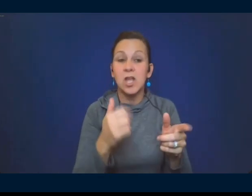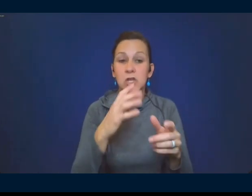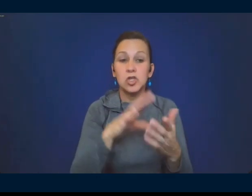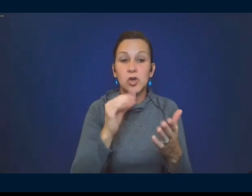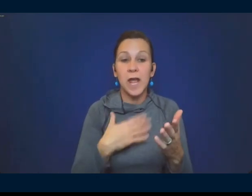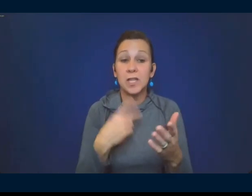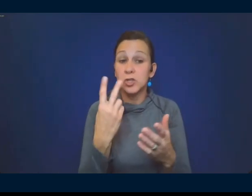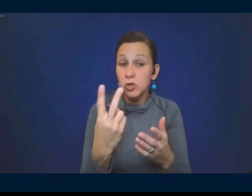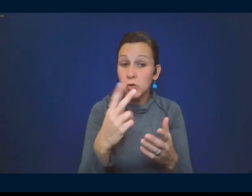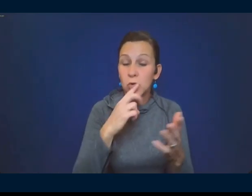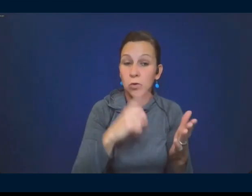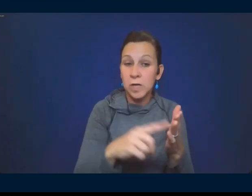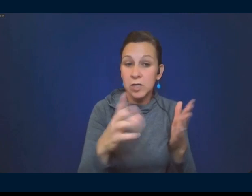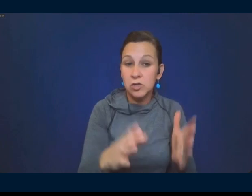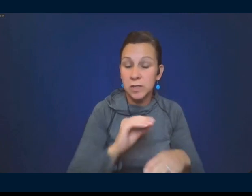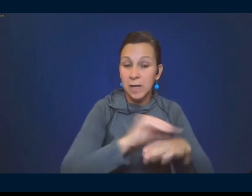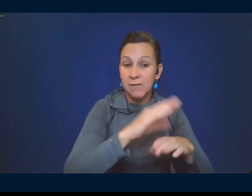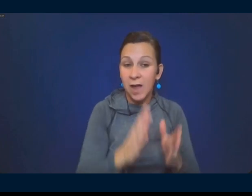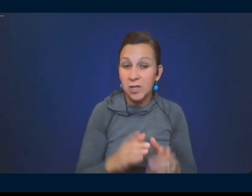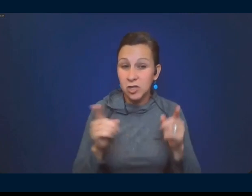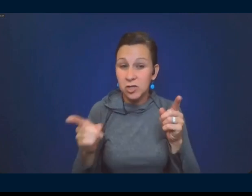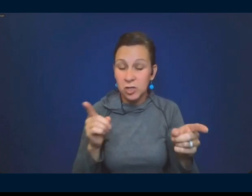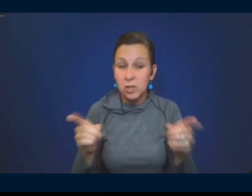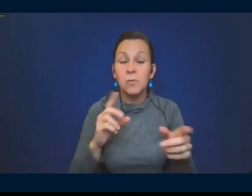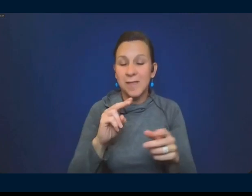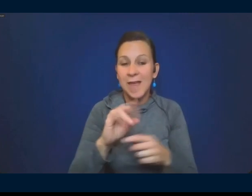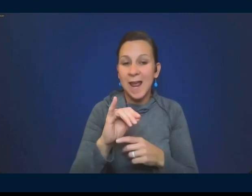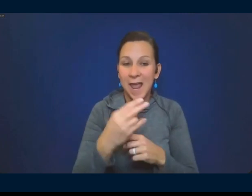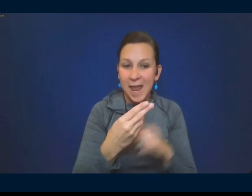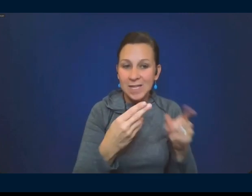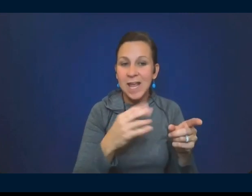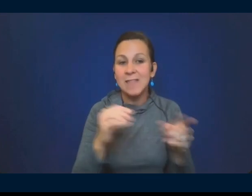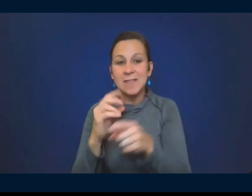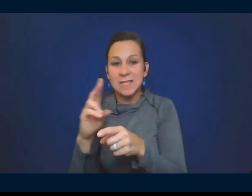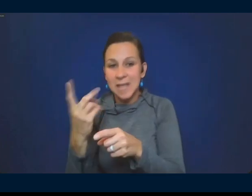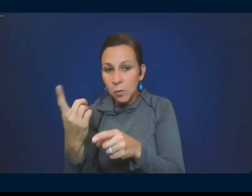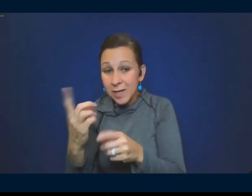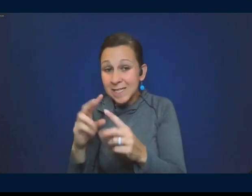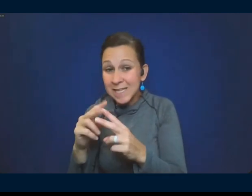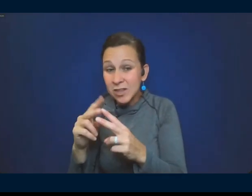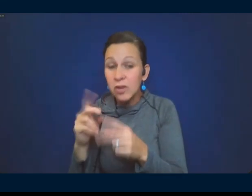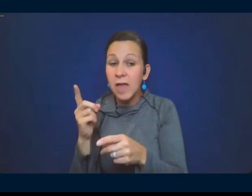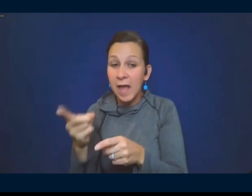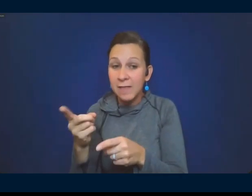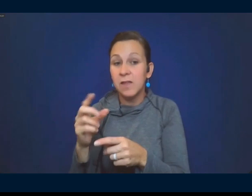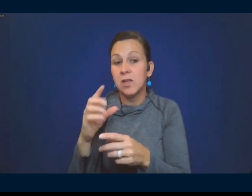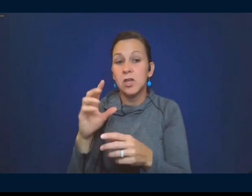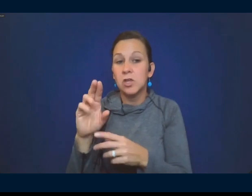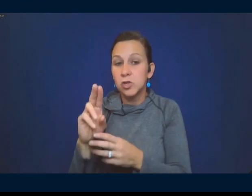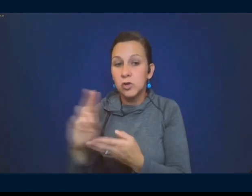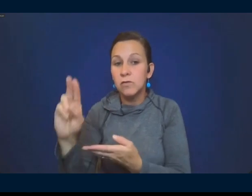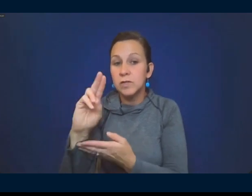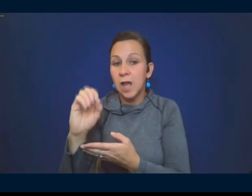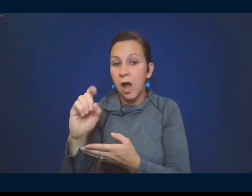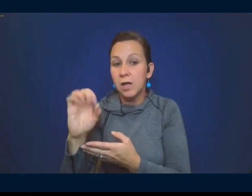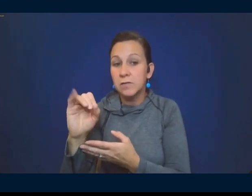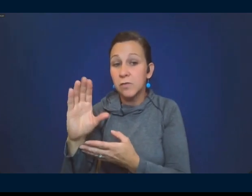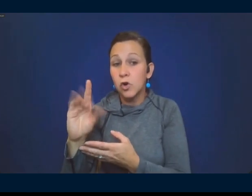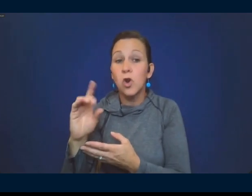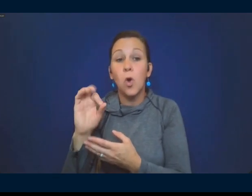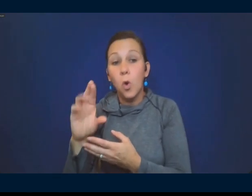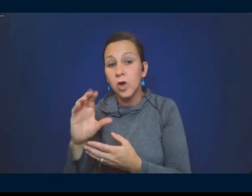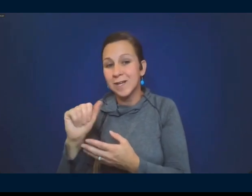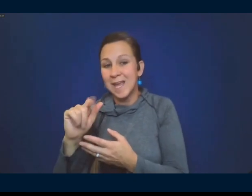one advisor based at the NIH, a second advisor either at the University of Oxford or the University of Cambridge in